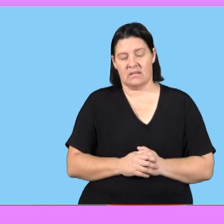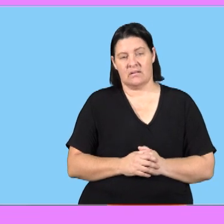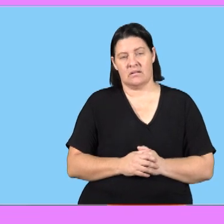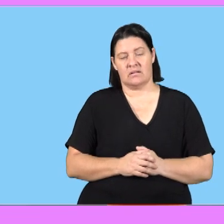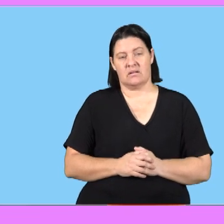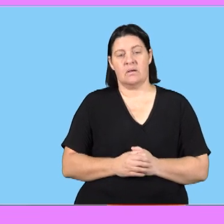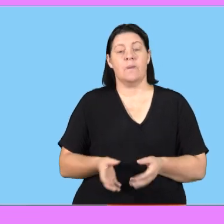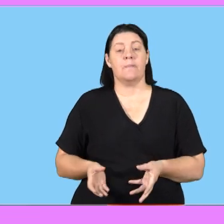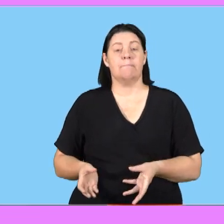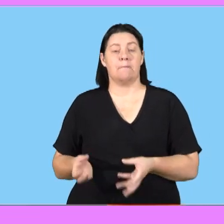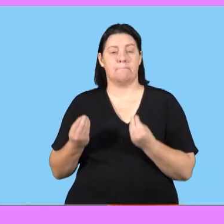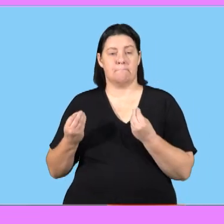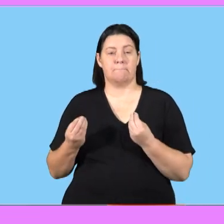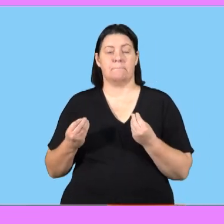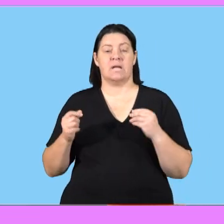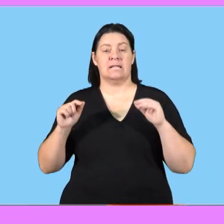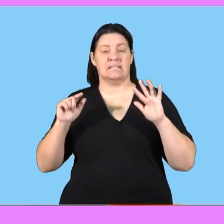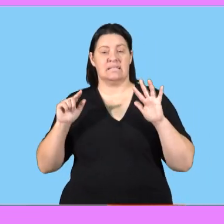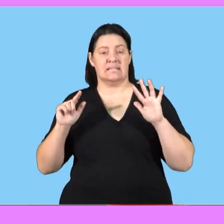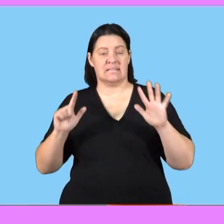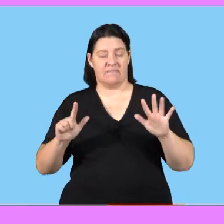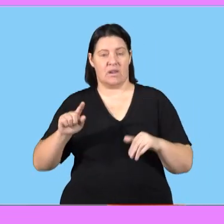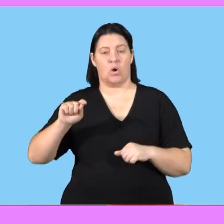and then we will get